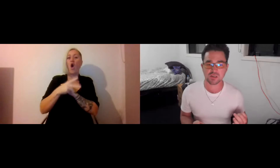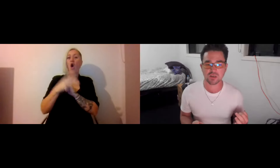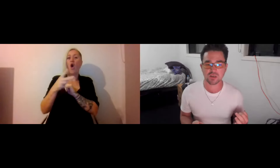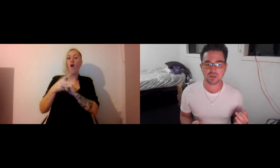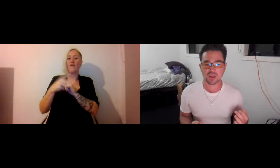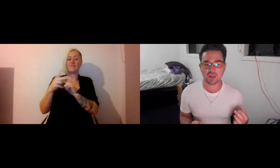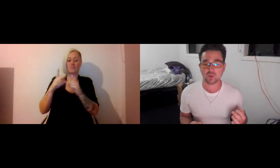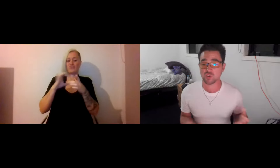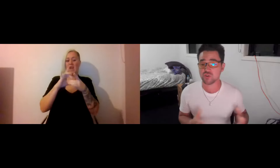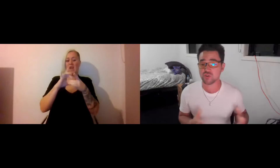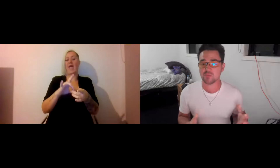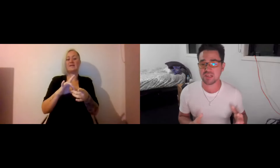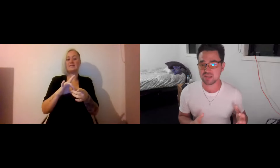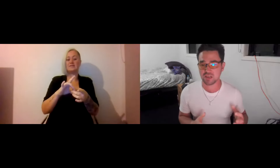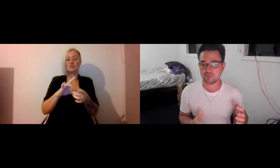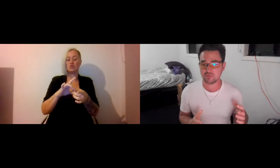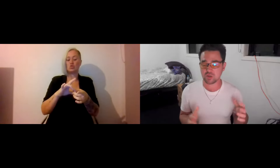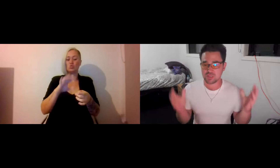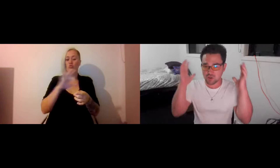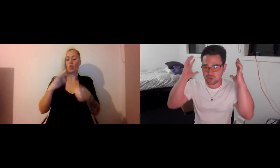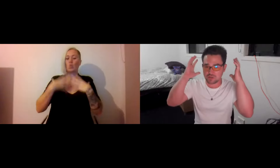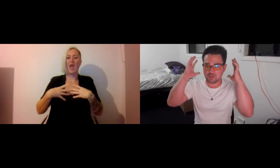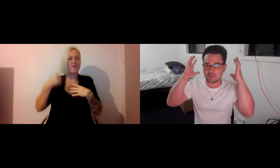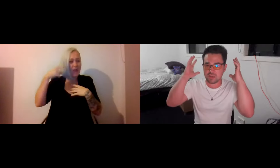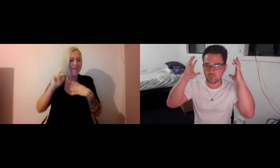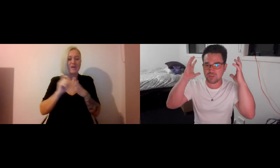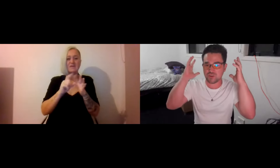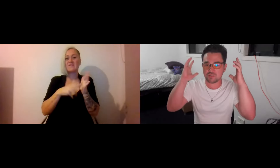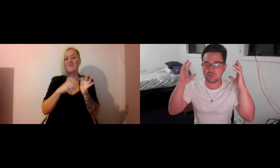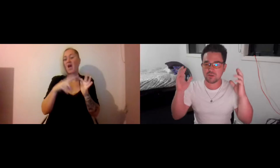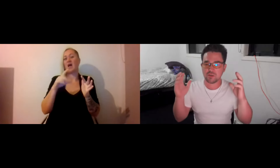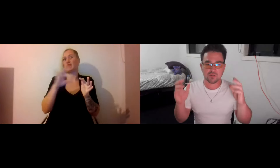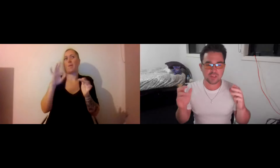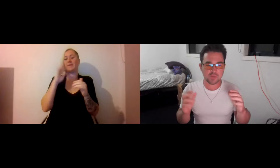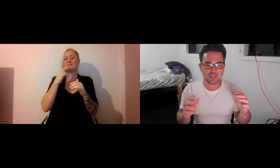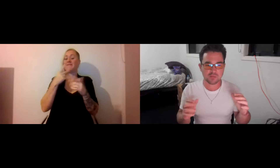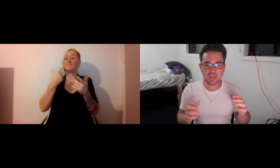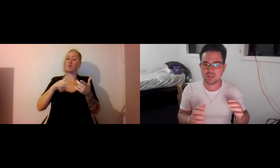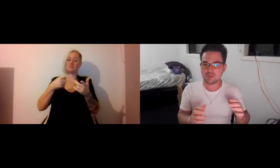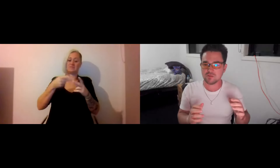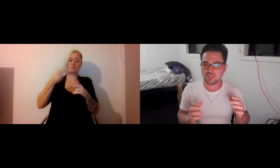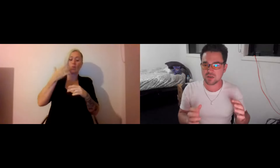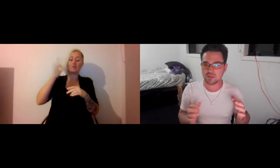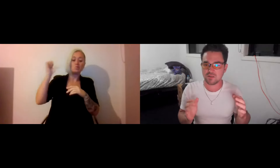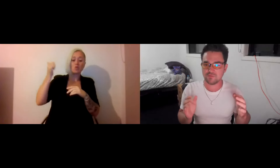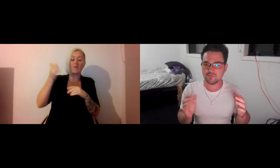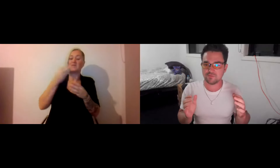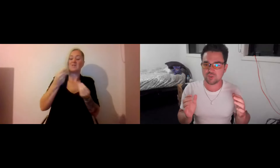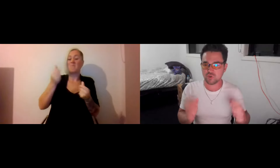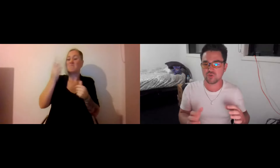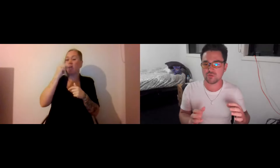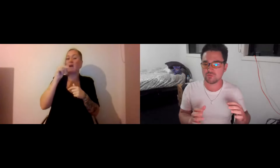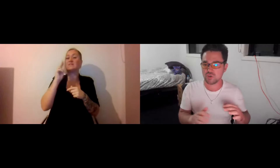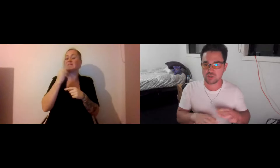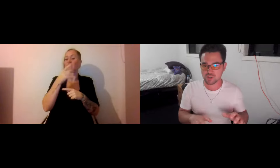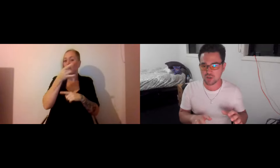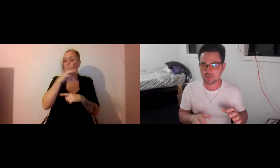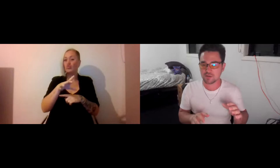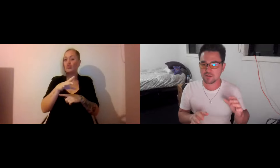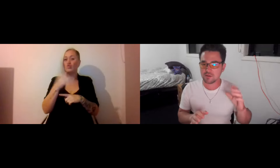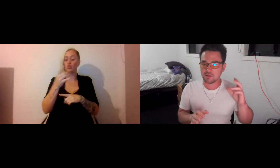devices and not used to being deaf, because they're so used to being switched on. There's been some cases of young deaf children who